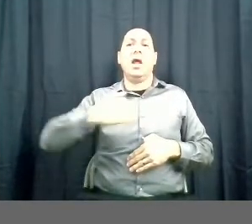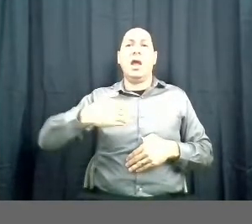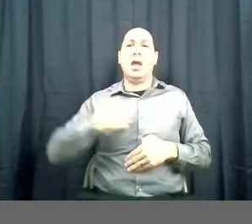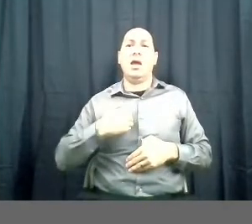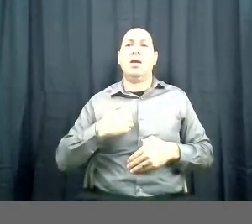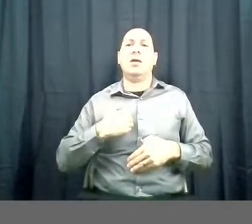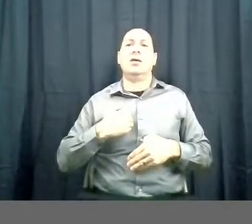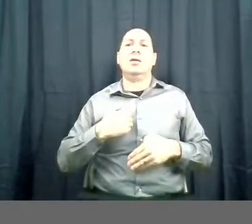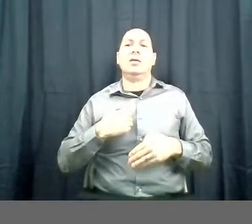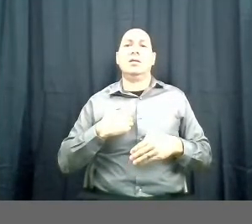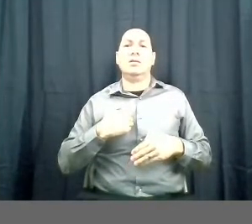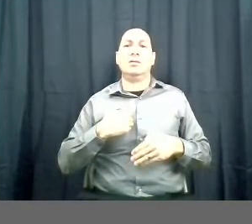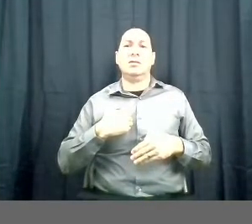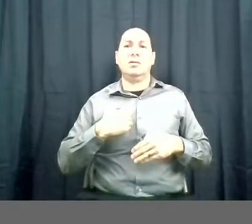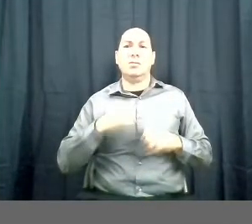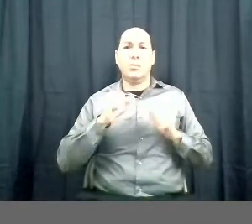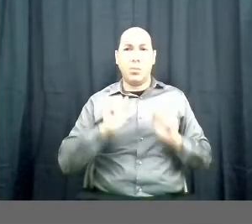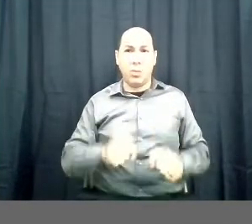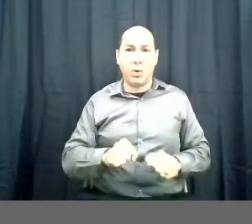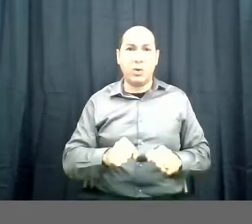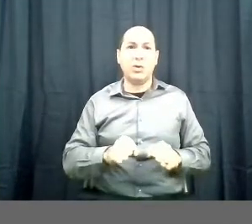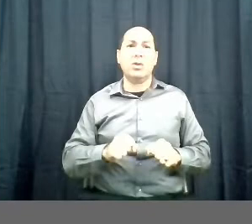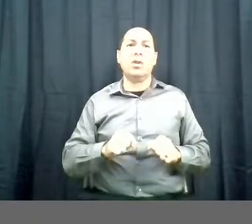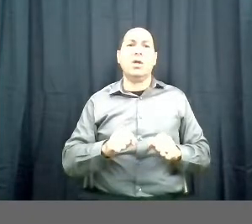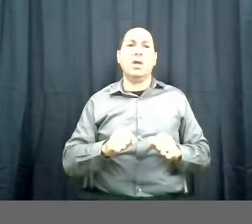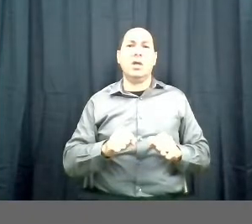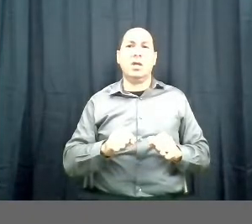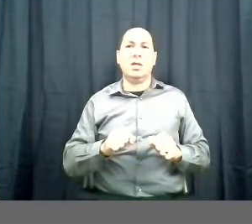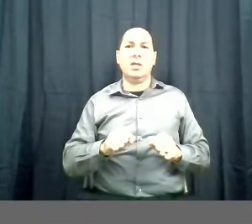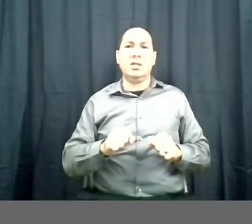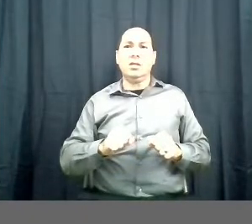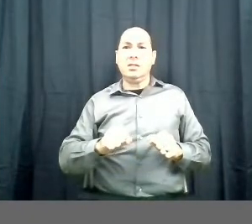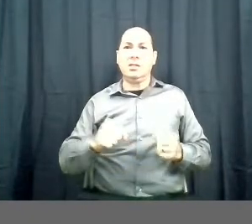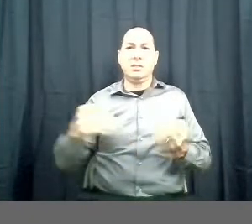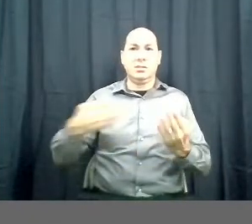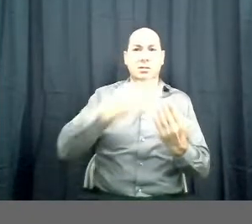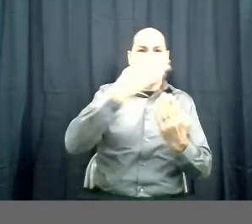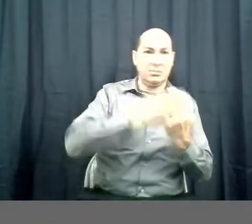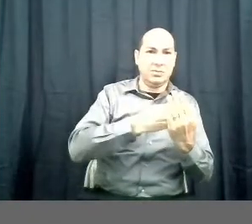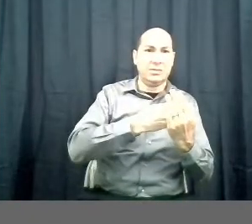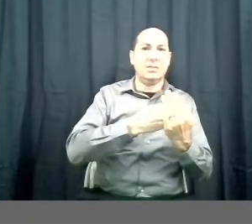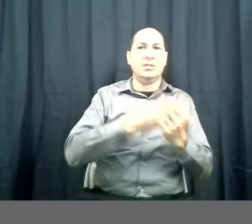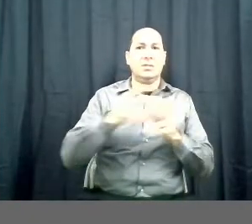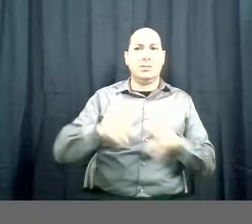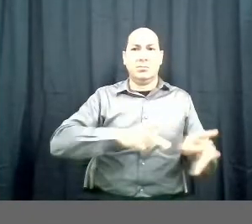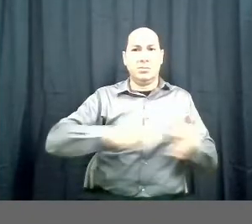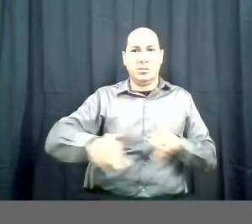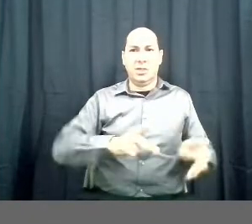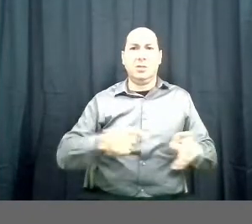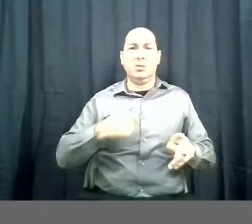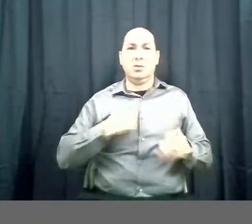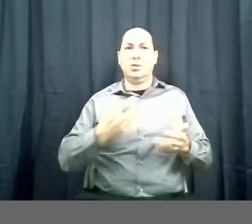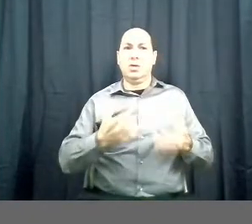ability to say something about filing the plan. I'd like to offer that modification.